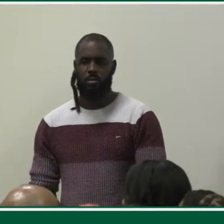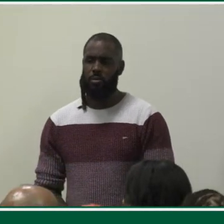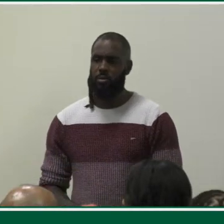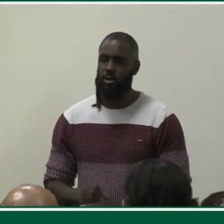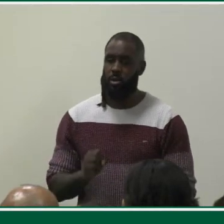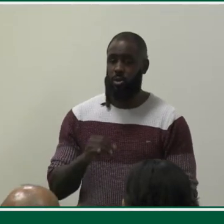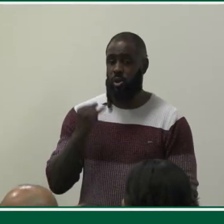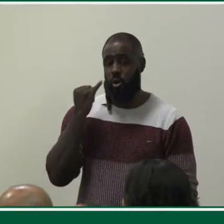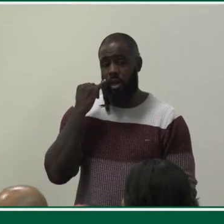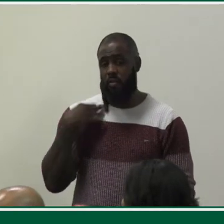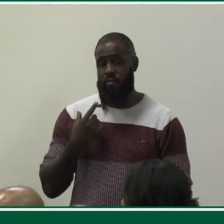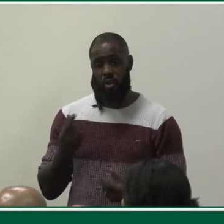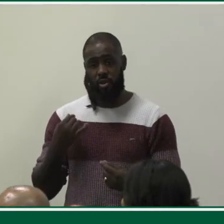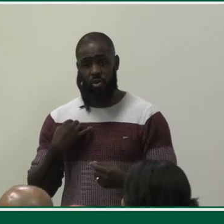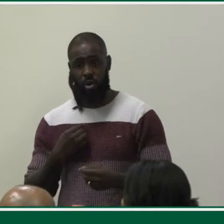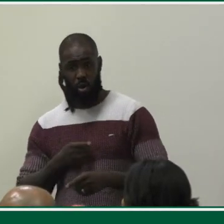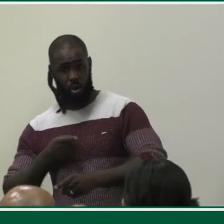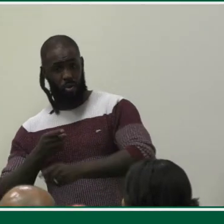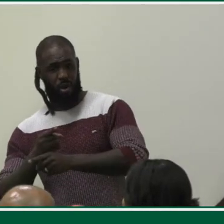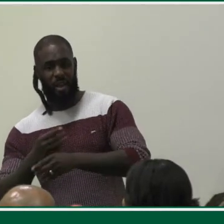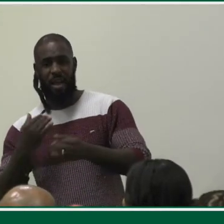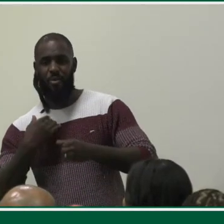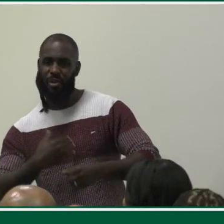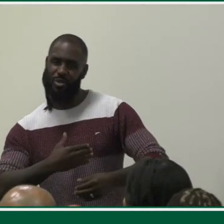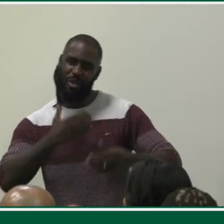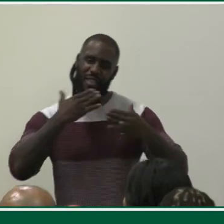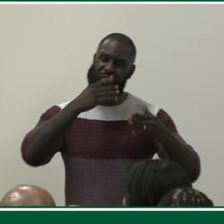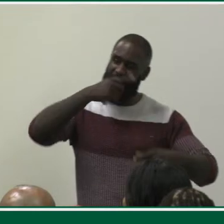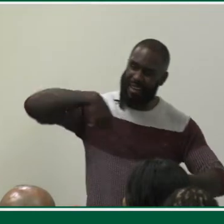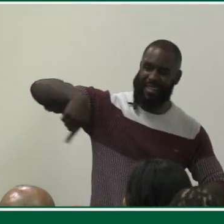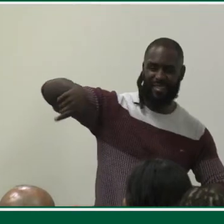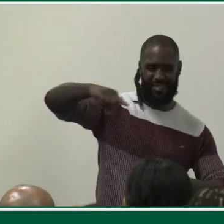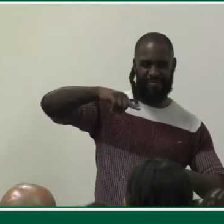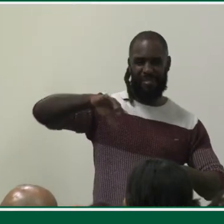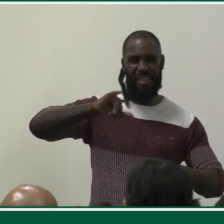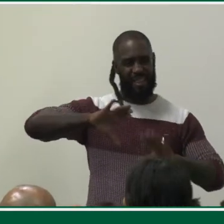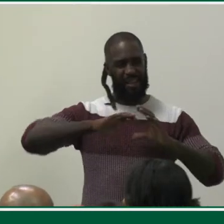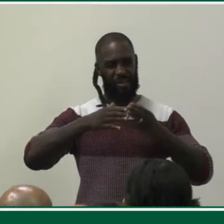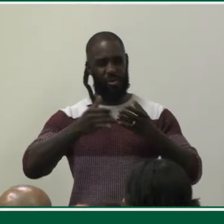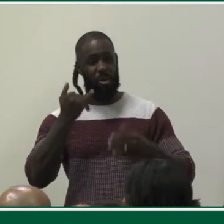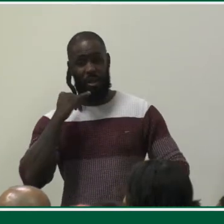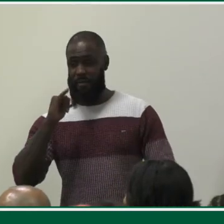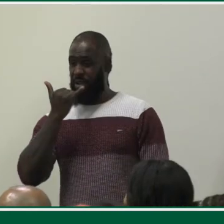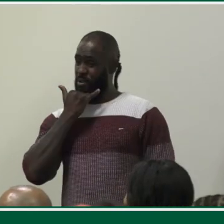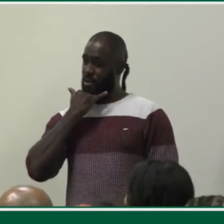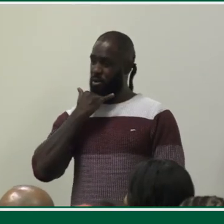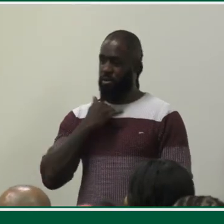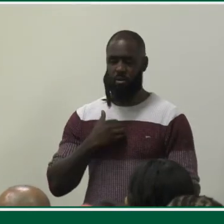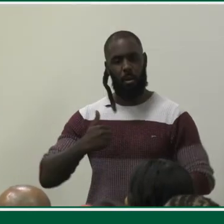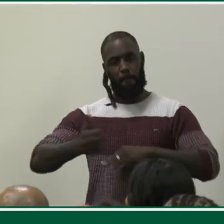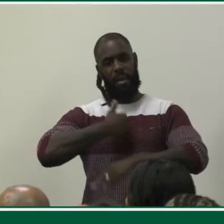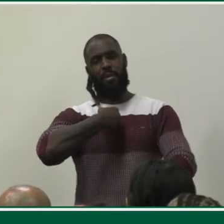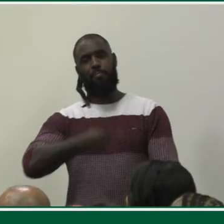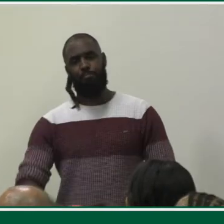So if we do anything right, I want you to thank the advisory board. And if we do anything wrong, I want you to blame